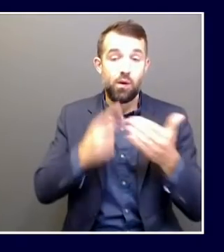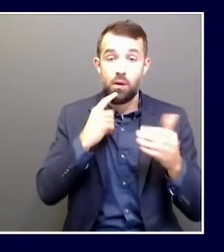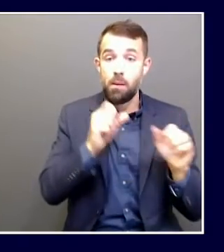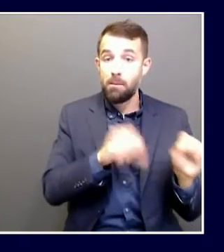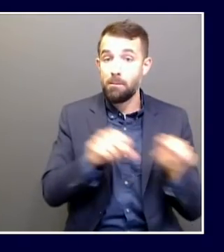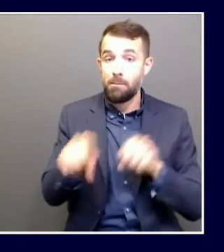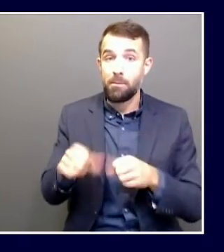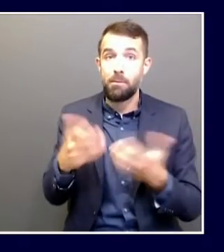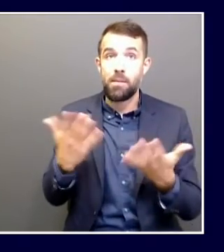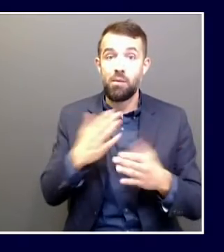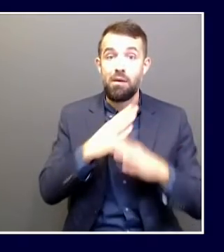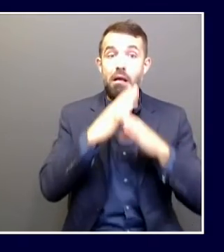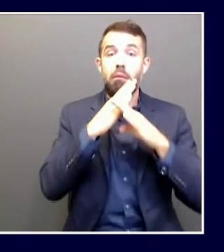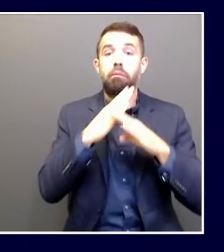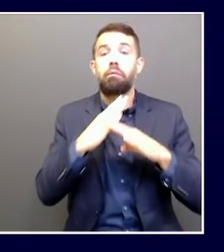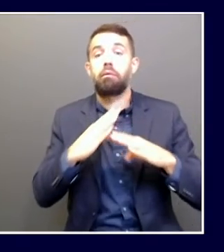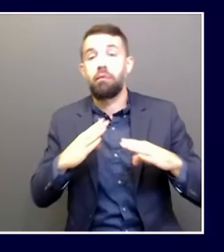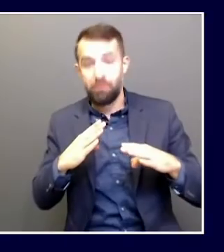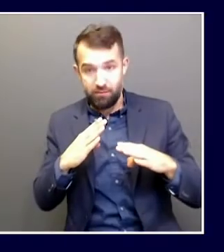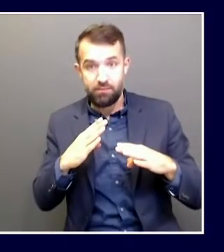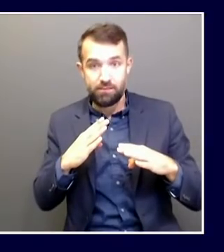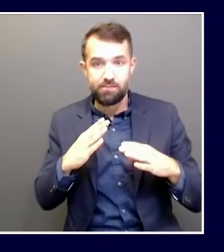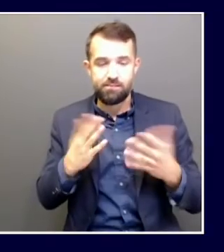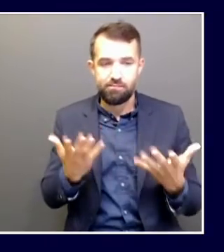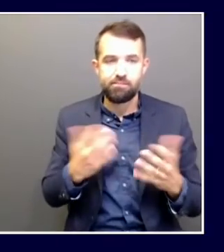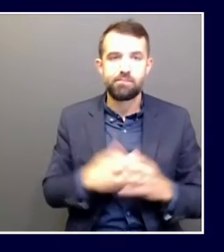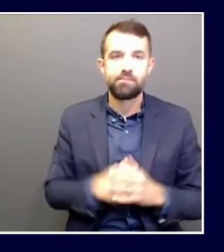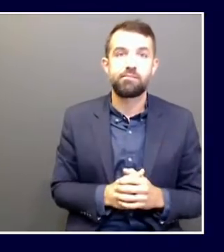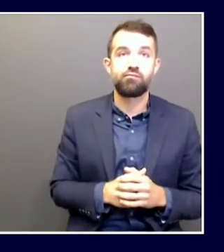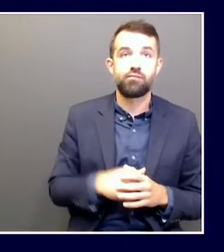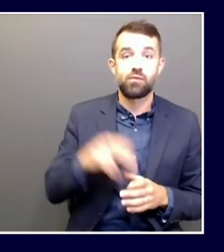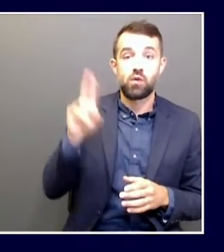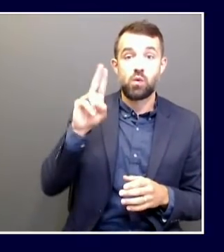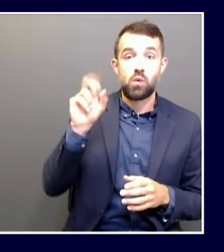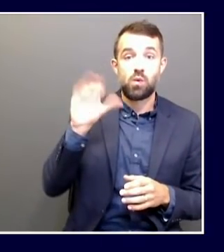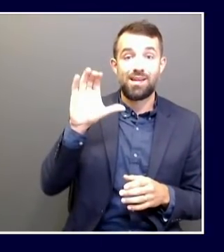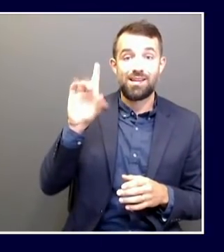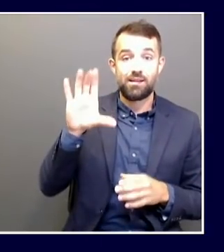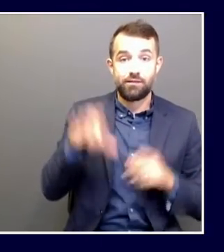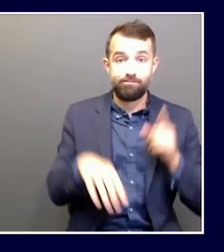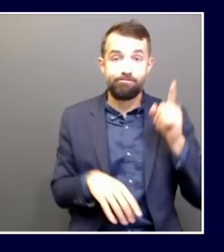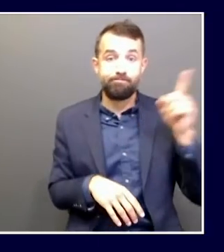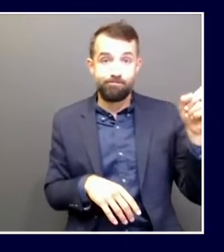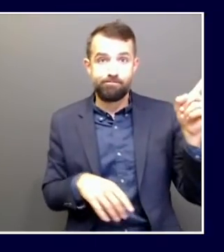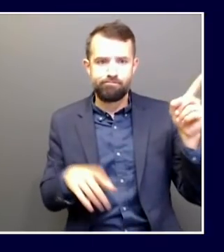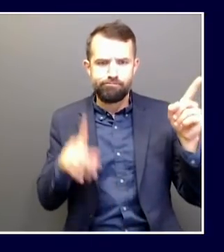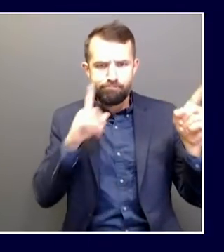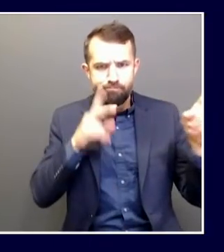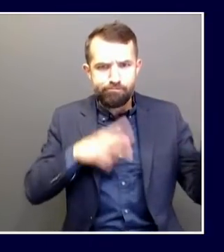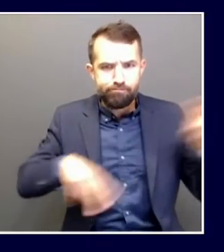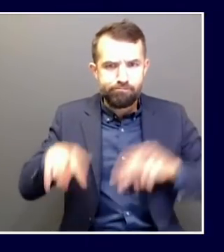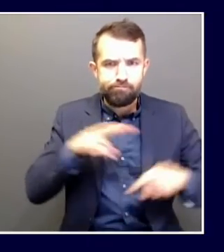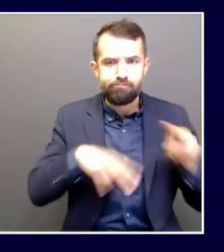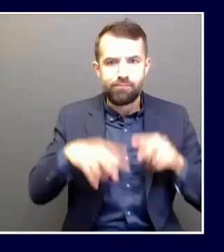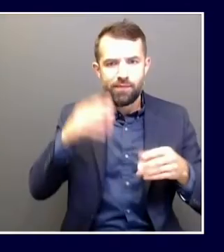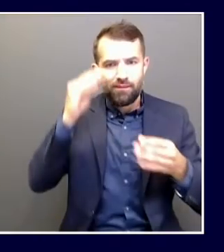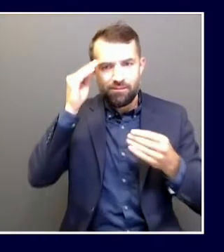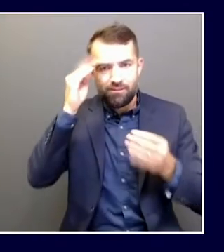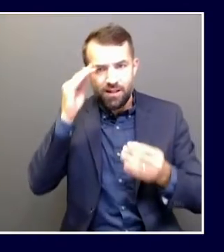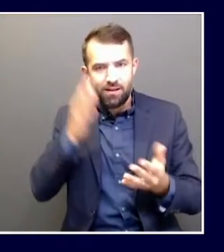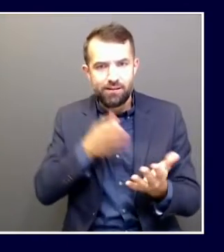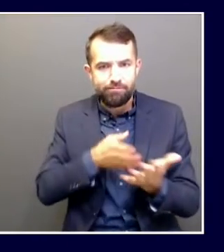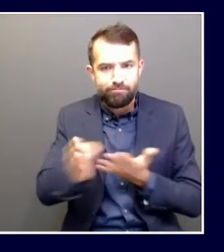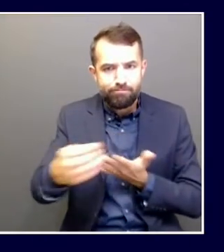zero. Indeed, the US CDC reviewed data that showed that the existing COVID-19